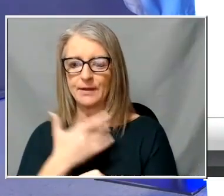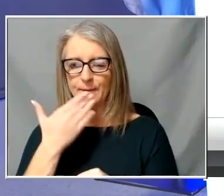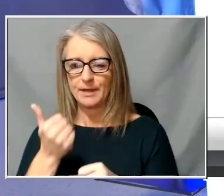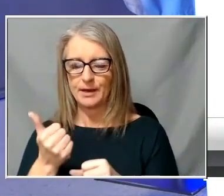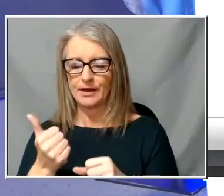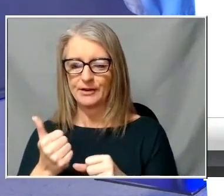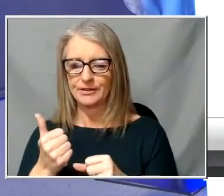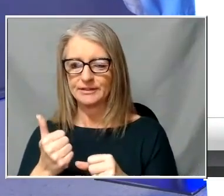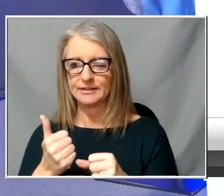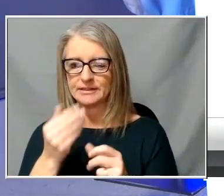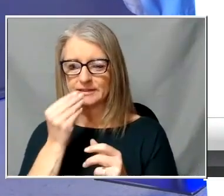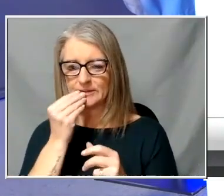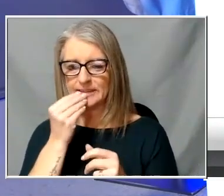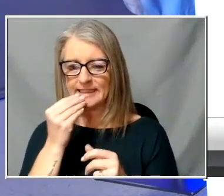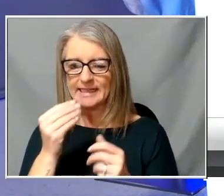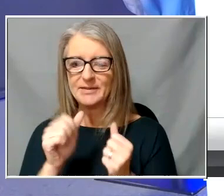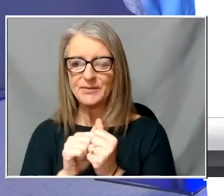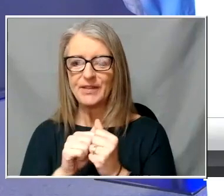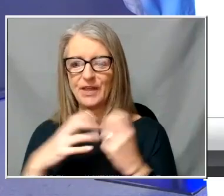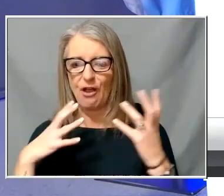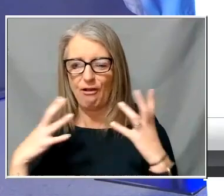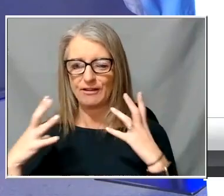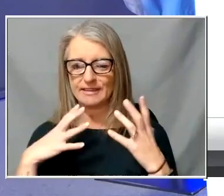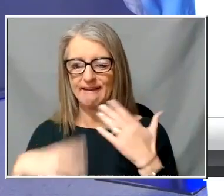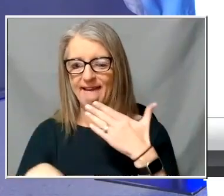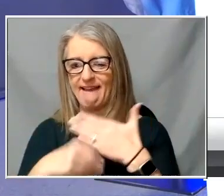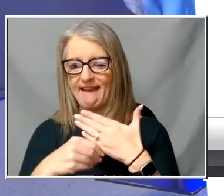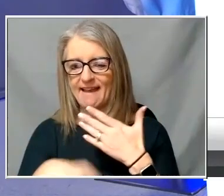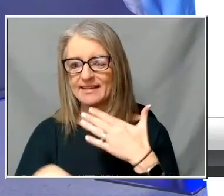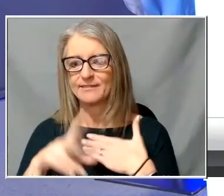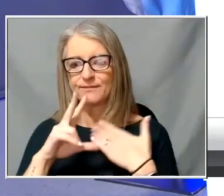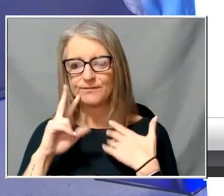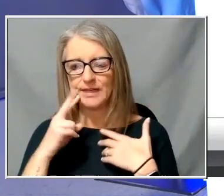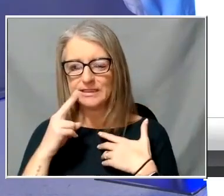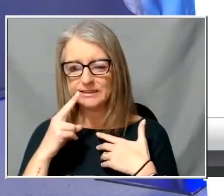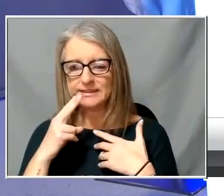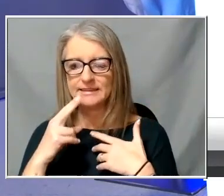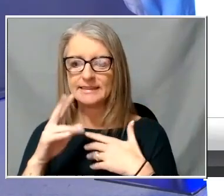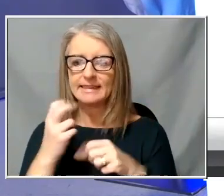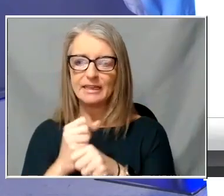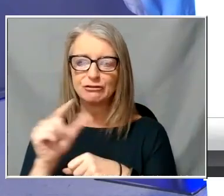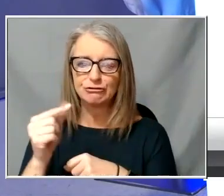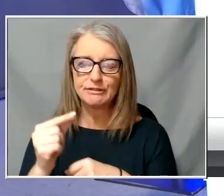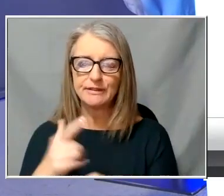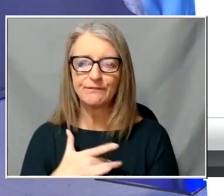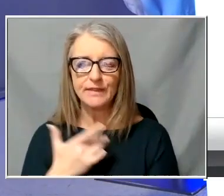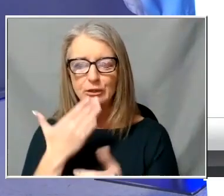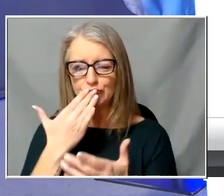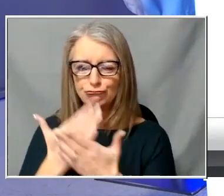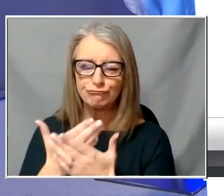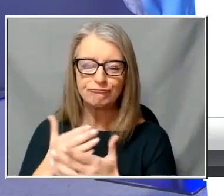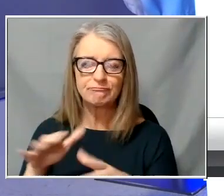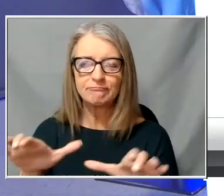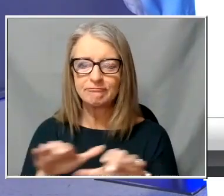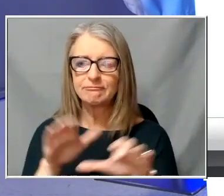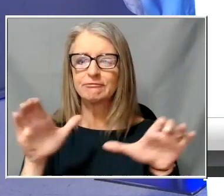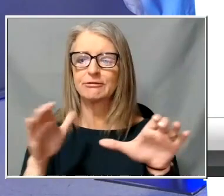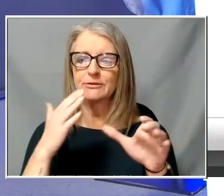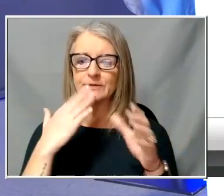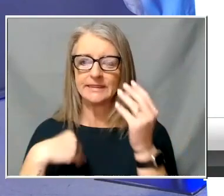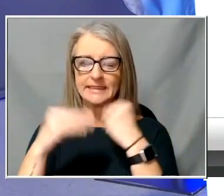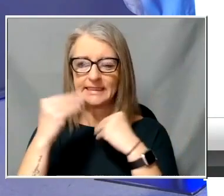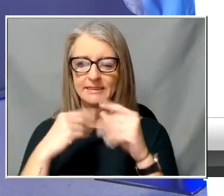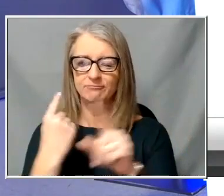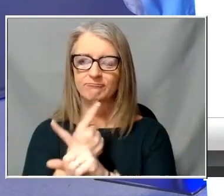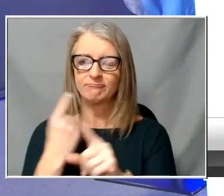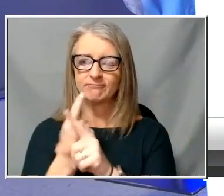everything down. So this is a great way to just add an extra veggie, get your greens in, make you feel like you're doing something good on those holiday gatherings. Something